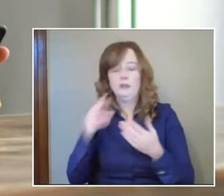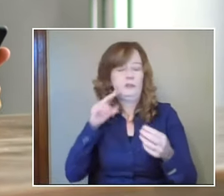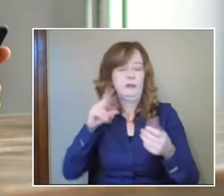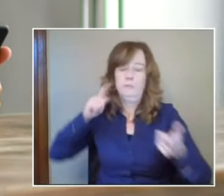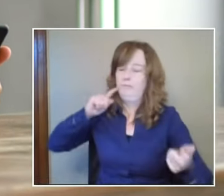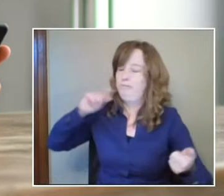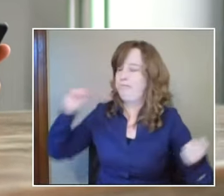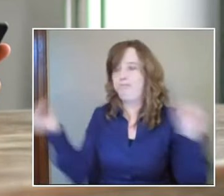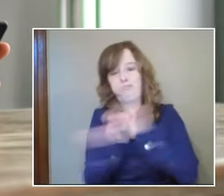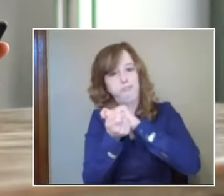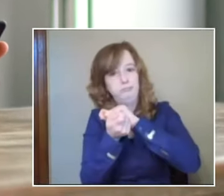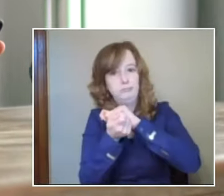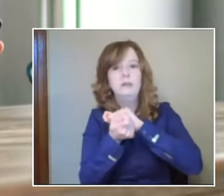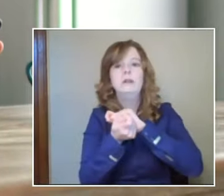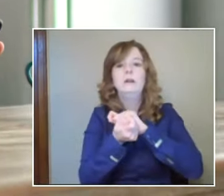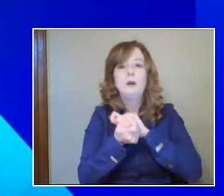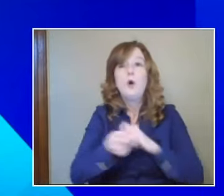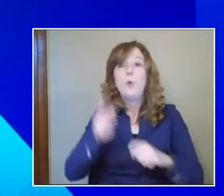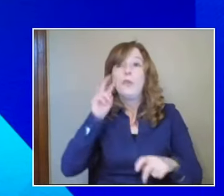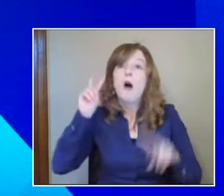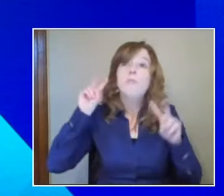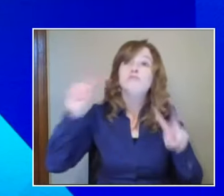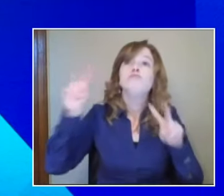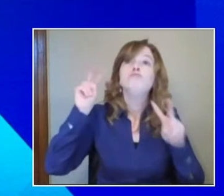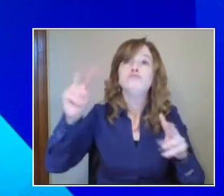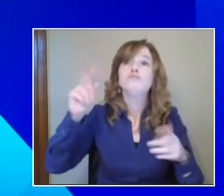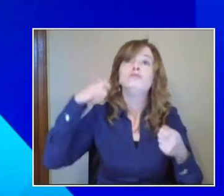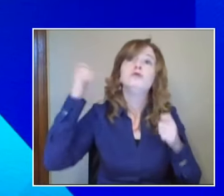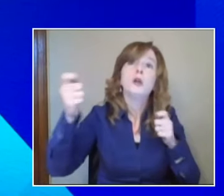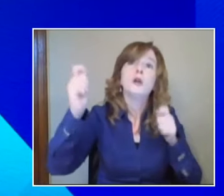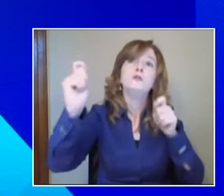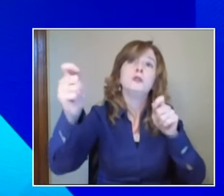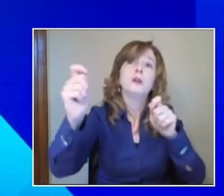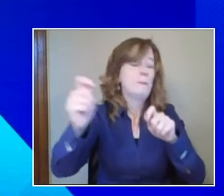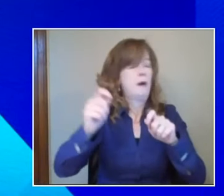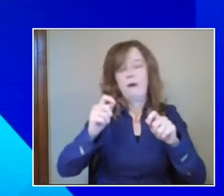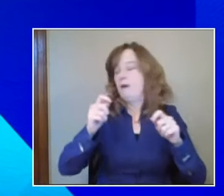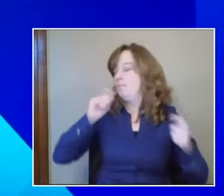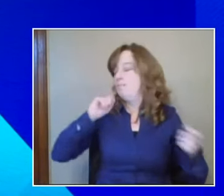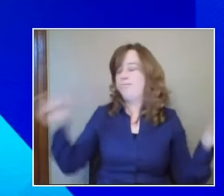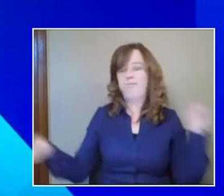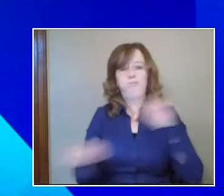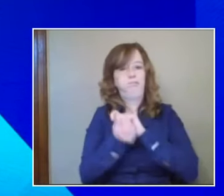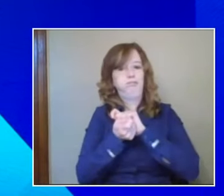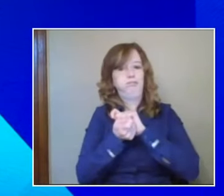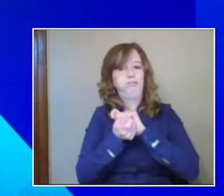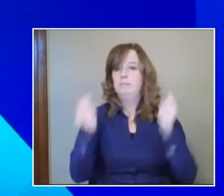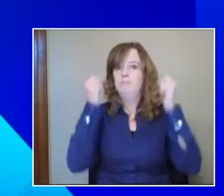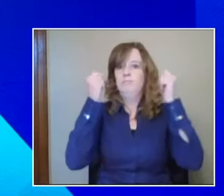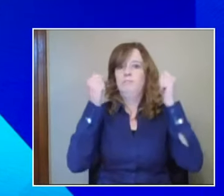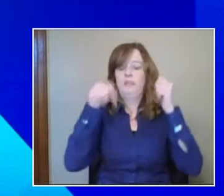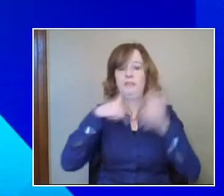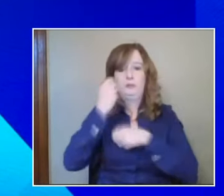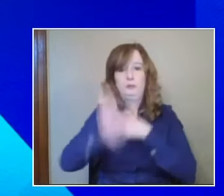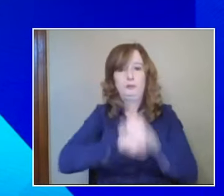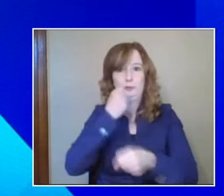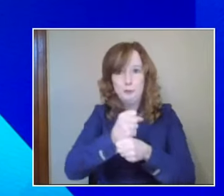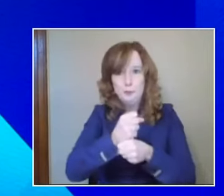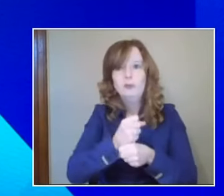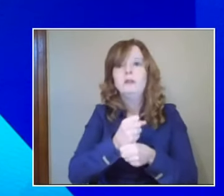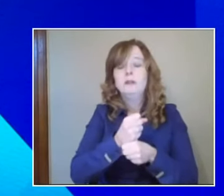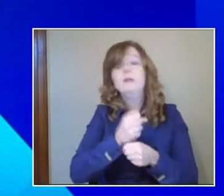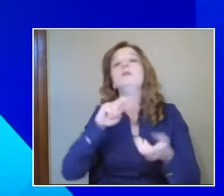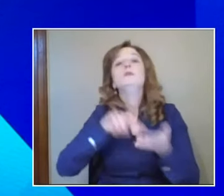be coming is already here. And what this means is companies and the world aren't slowing down, and